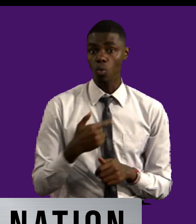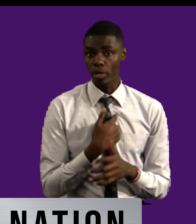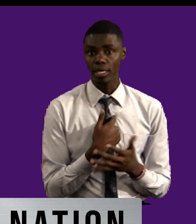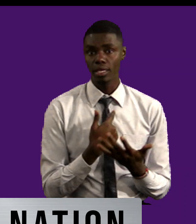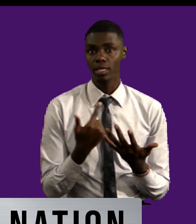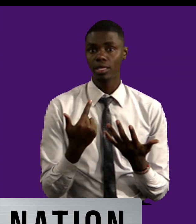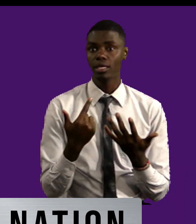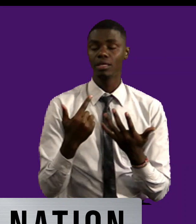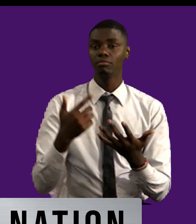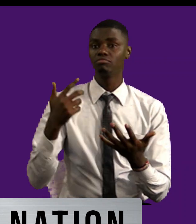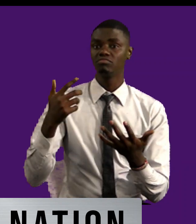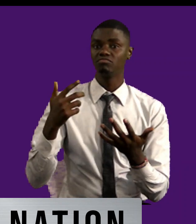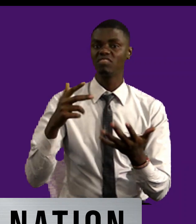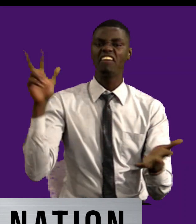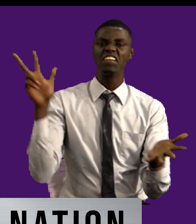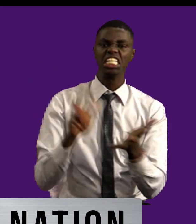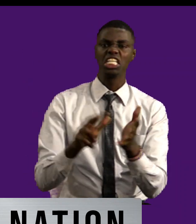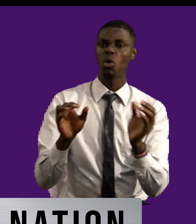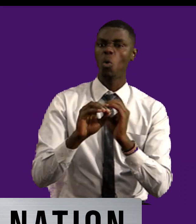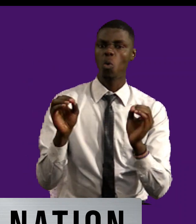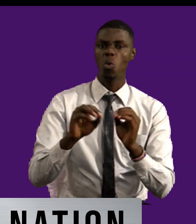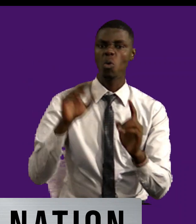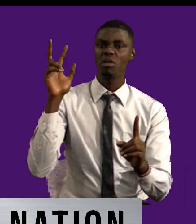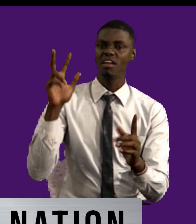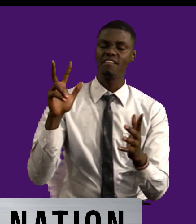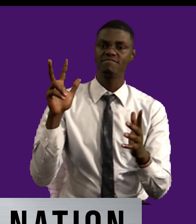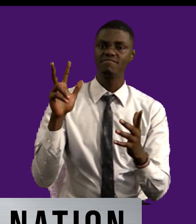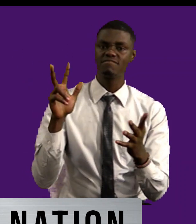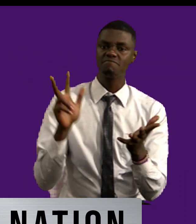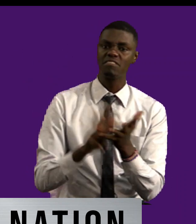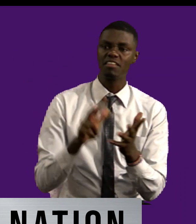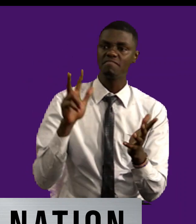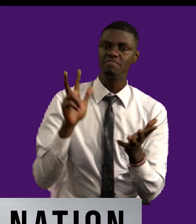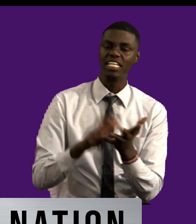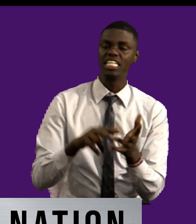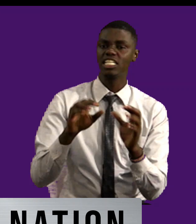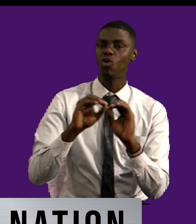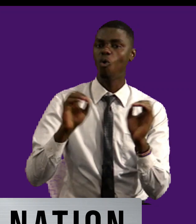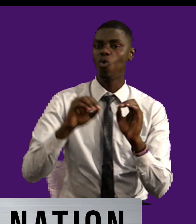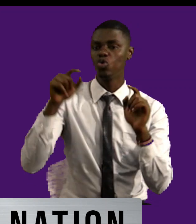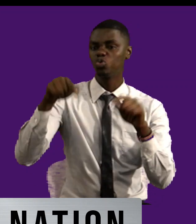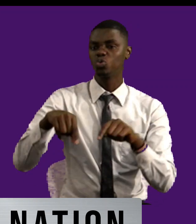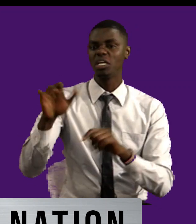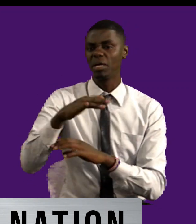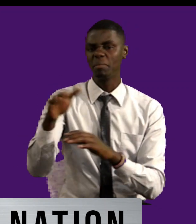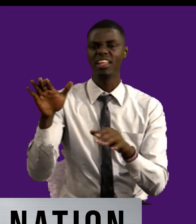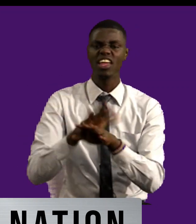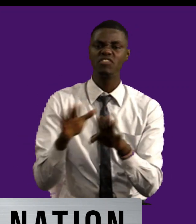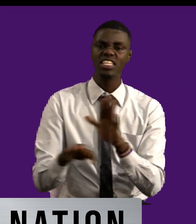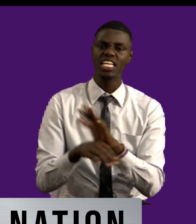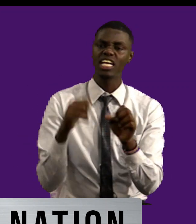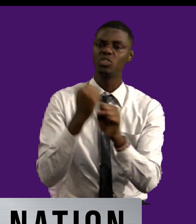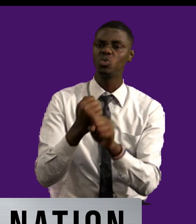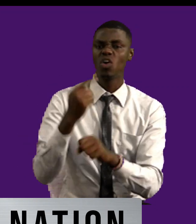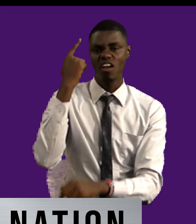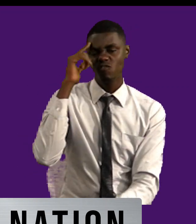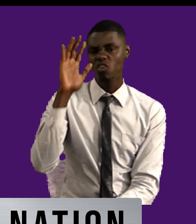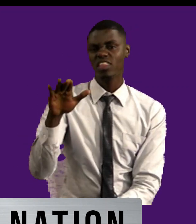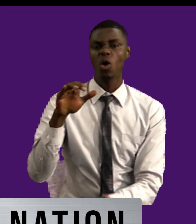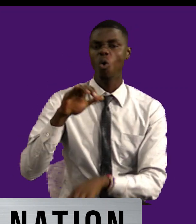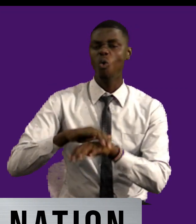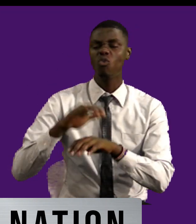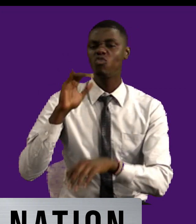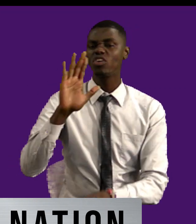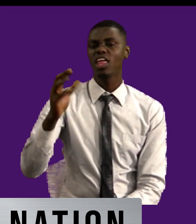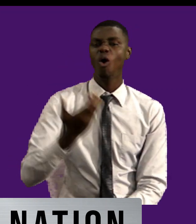are invalidating the existence of today's parliament because everything that they do is for their own good and